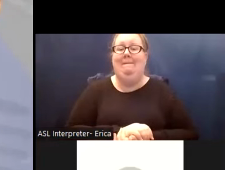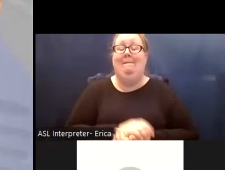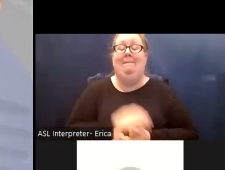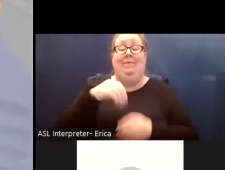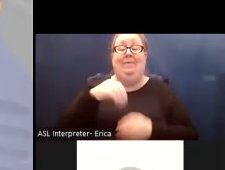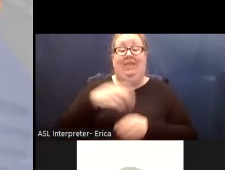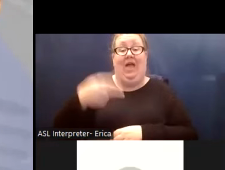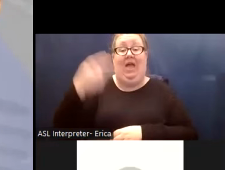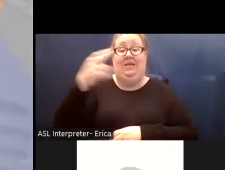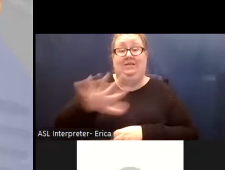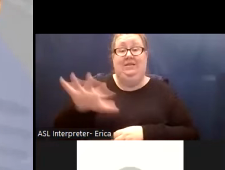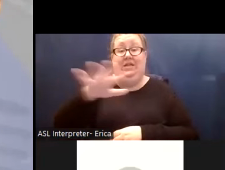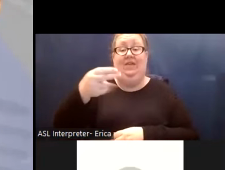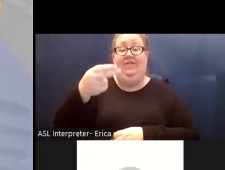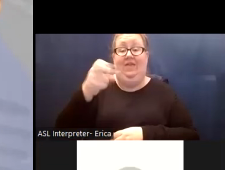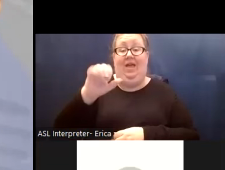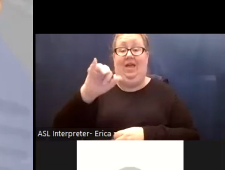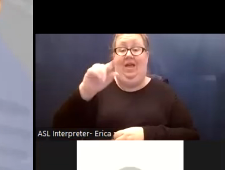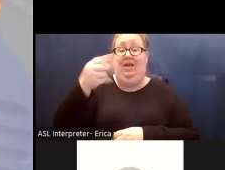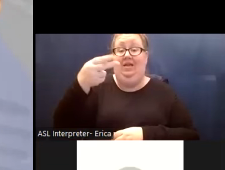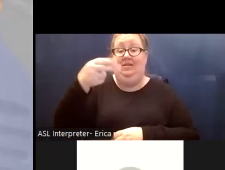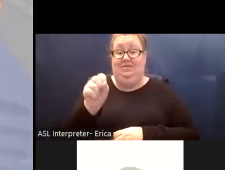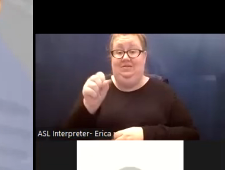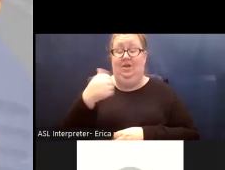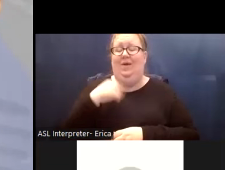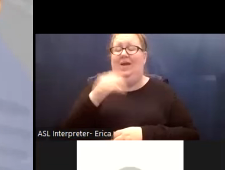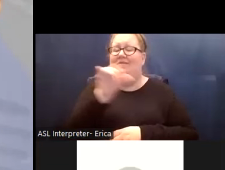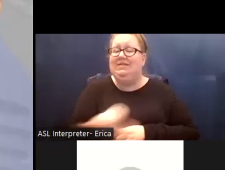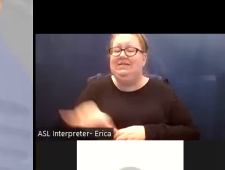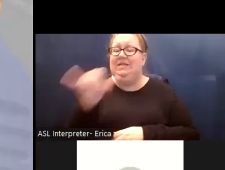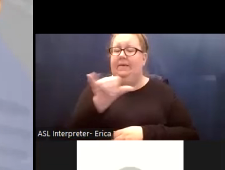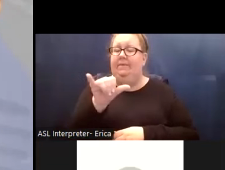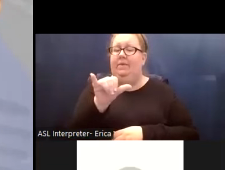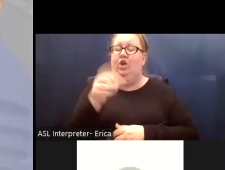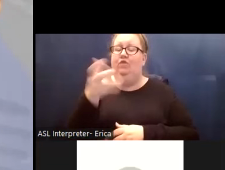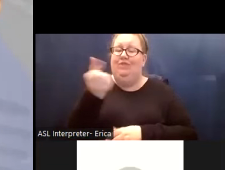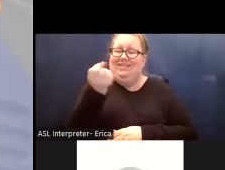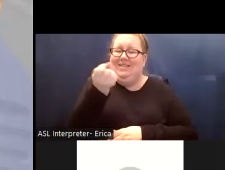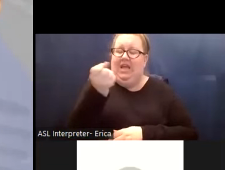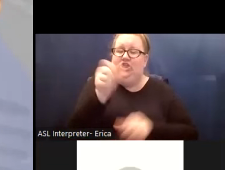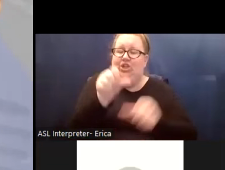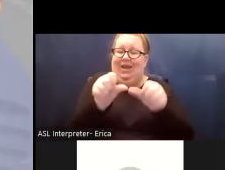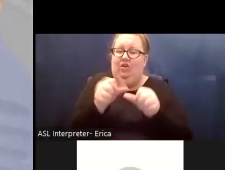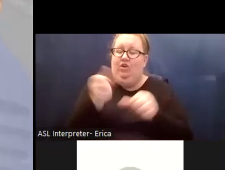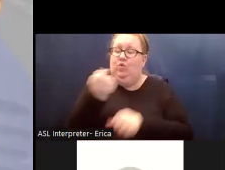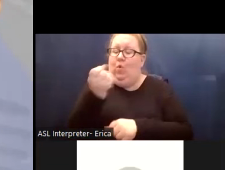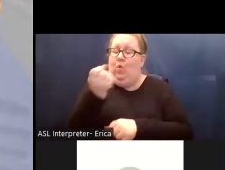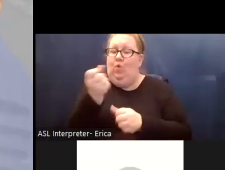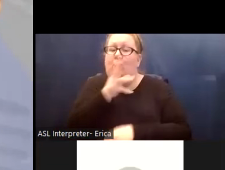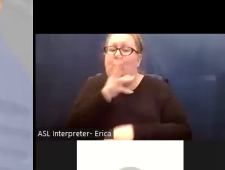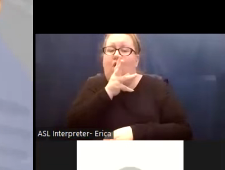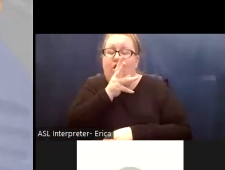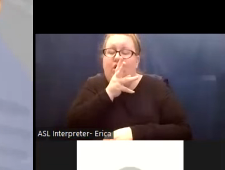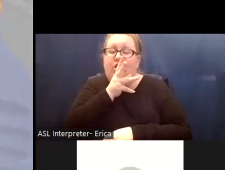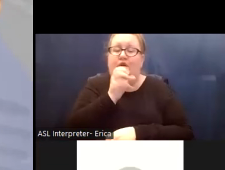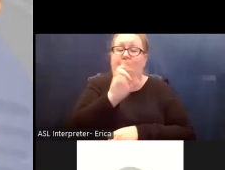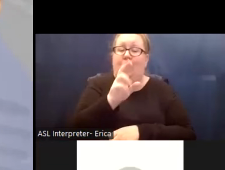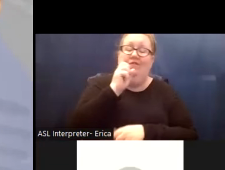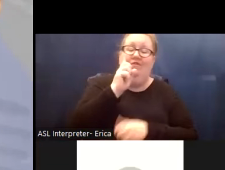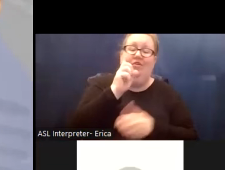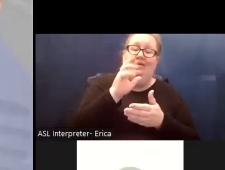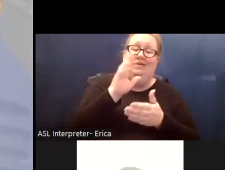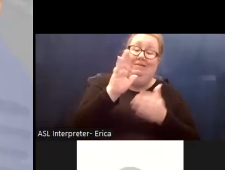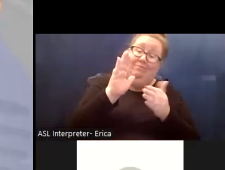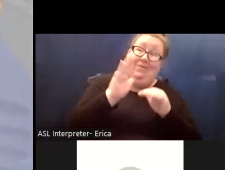here, we have similar retention areas that hold water, maybe hold less water or hold water for less time,